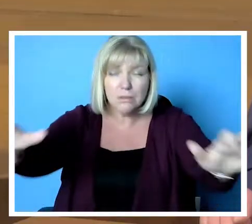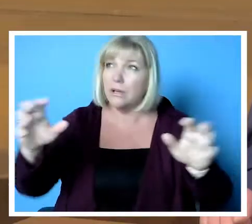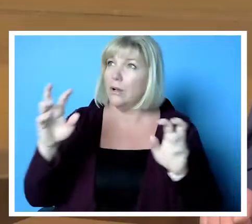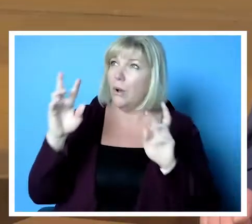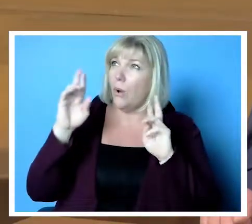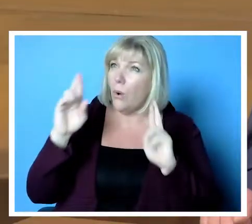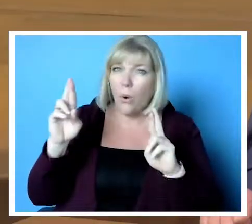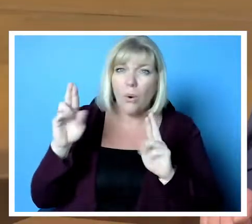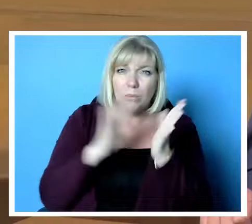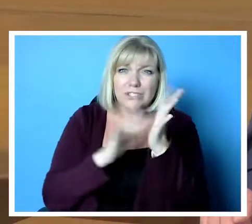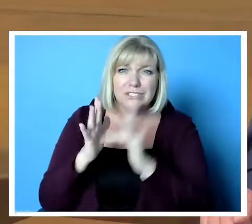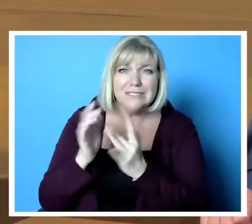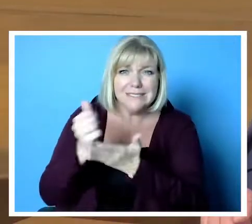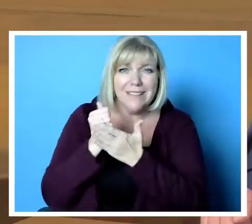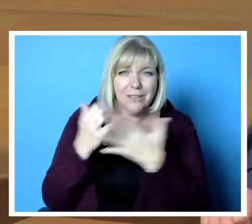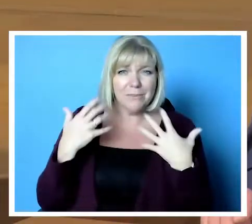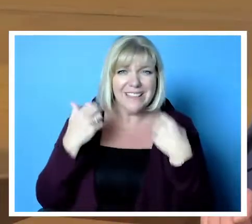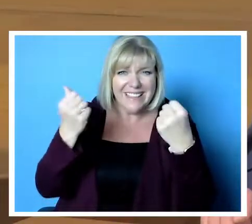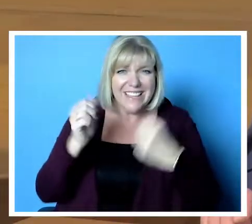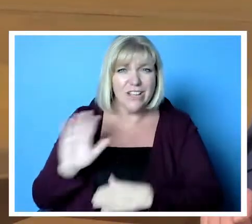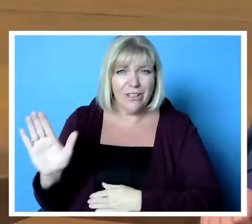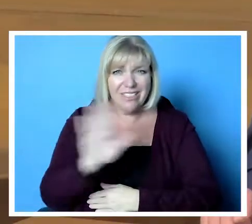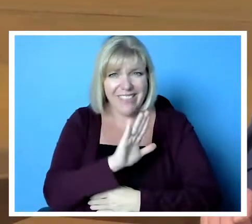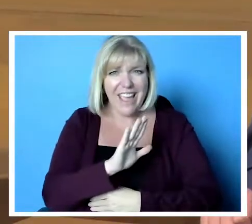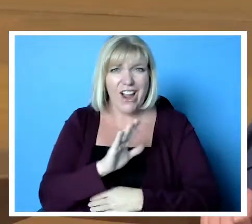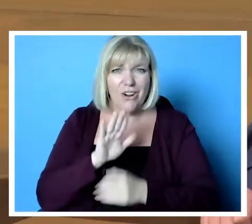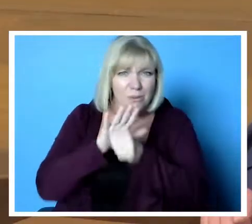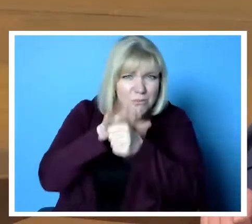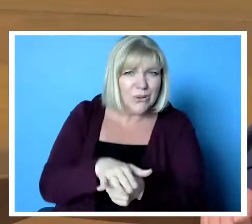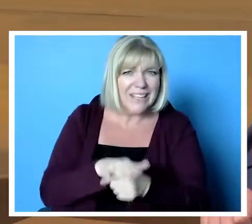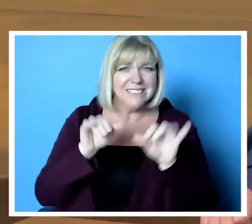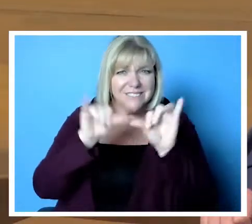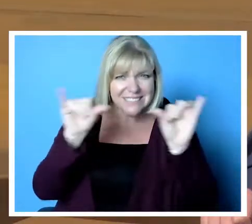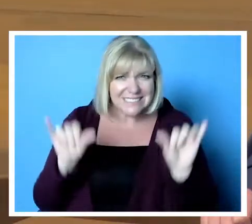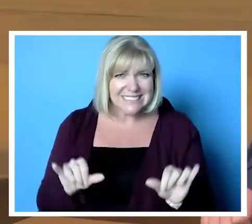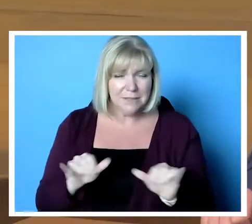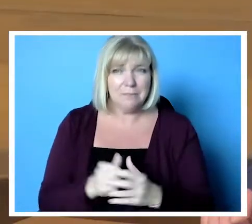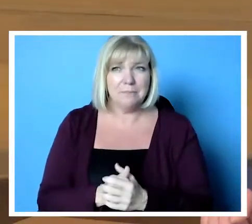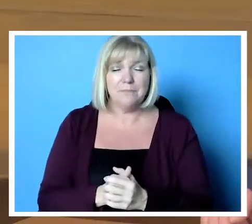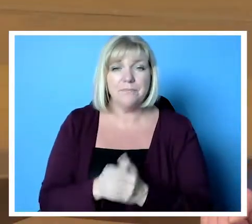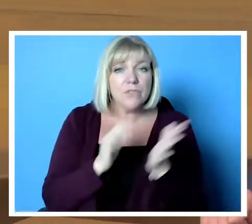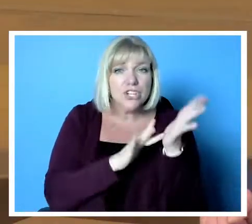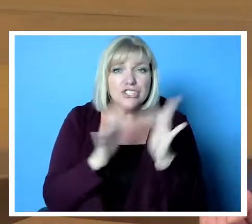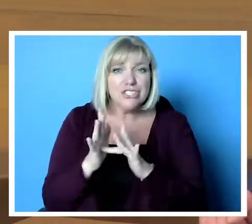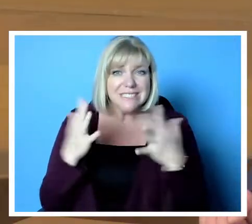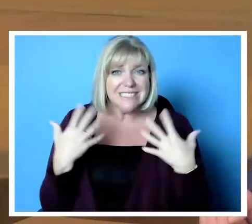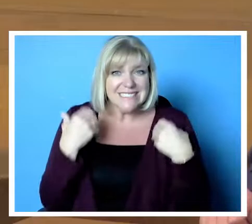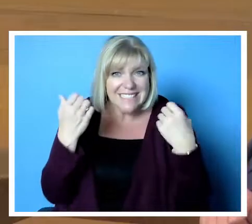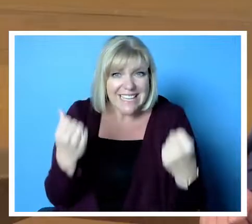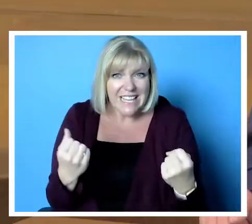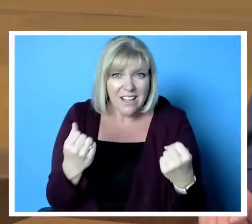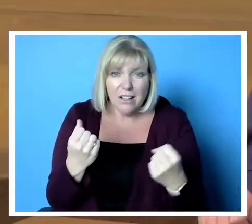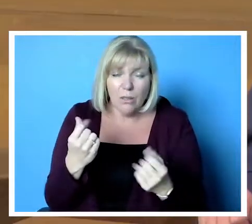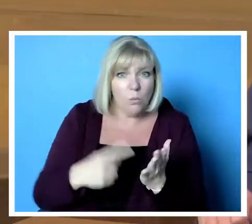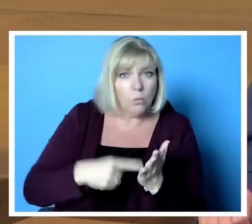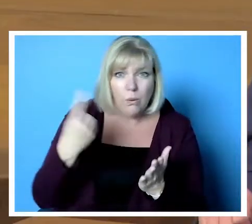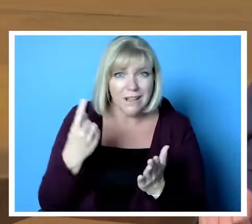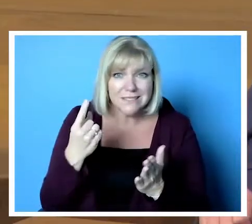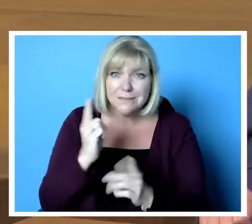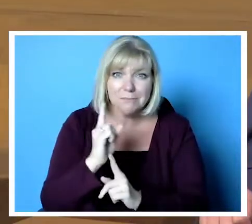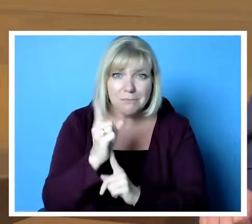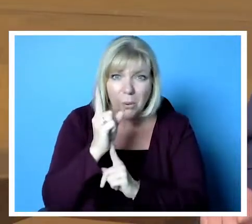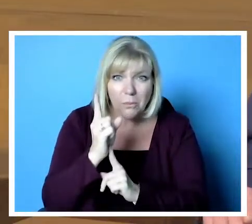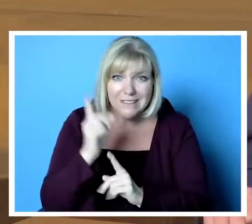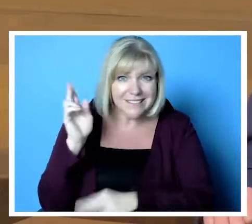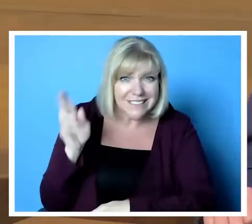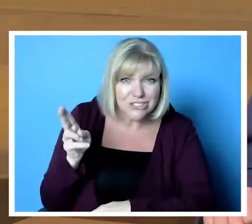were living under. We know that his healing was not confined just to that moment in history, but that it offers